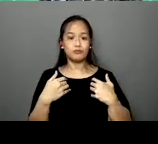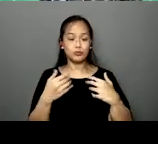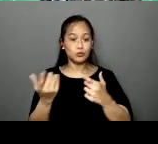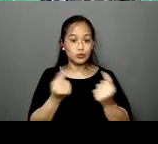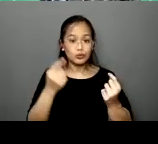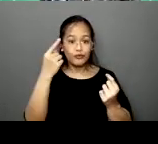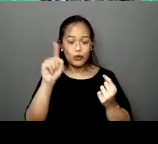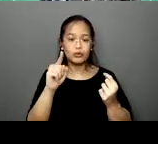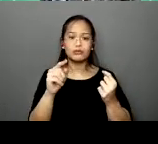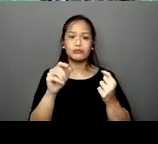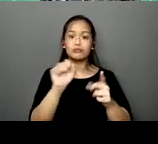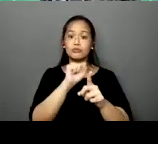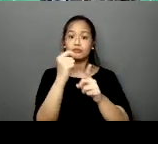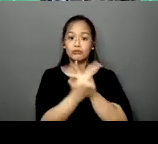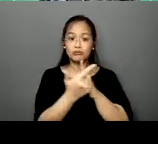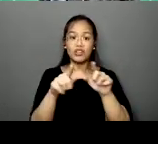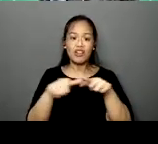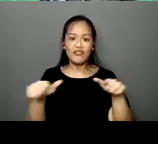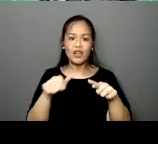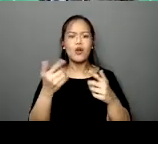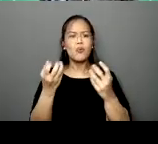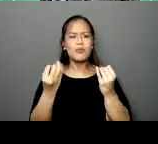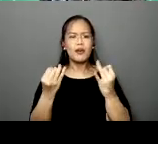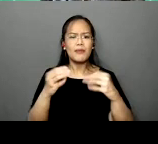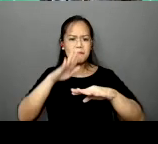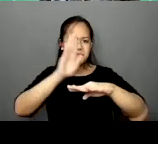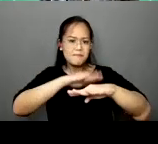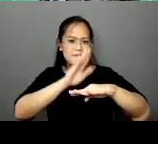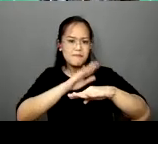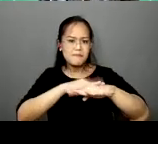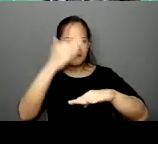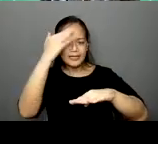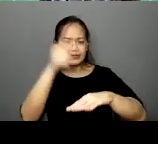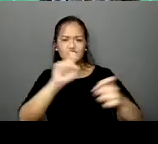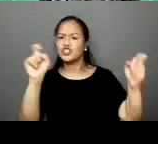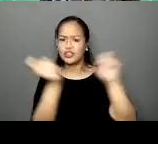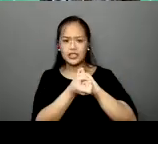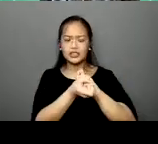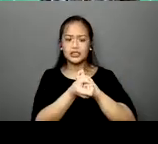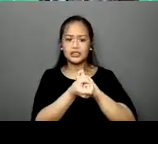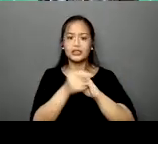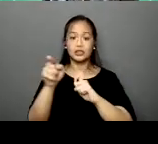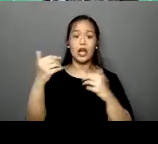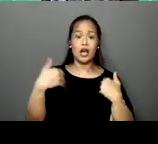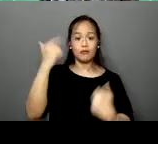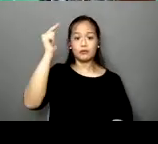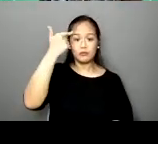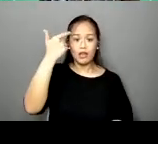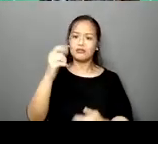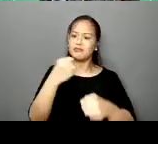social level for people calling for change. There is also movements on government levels and legislative bodies who are creating